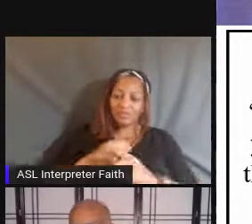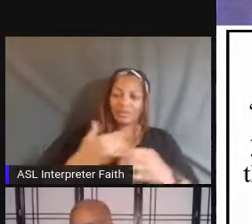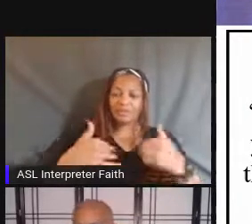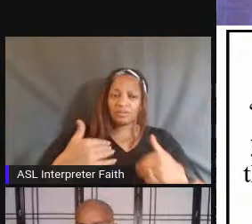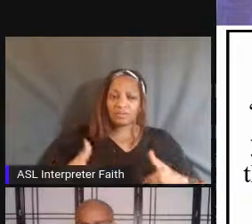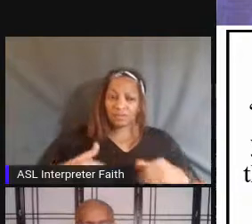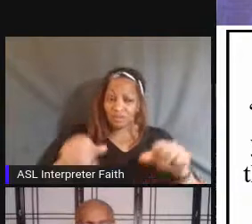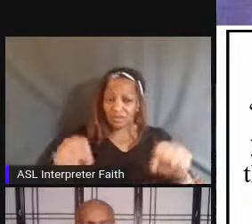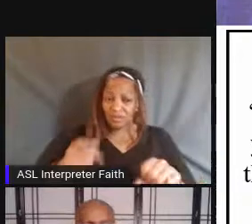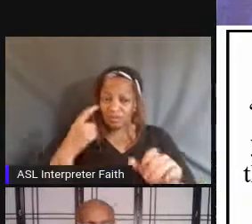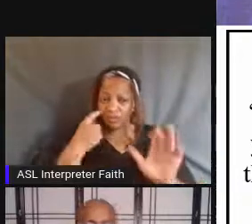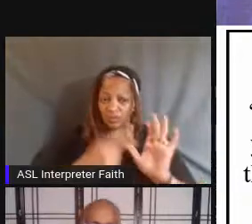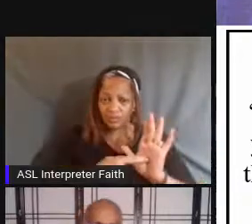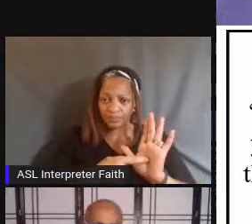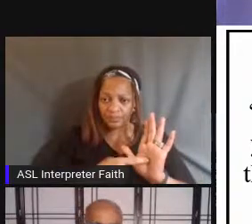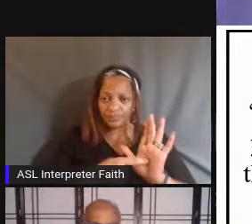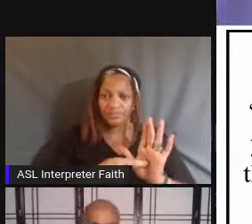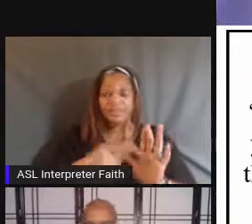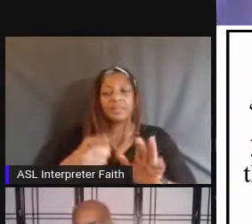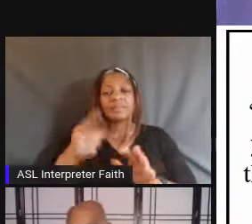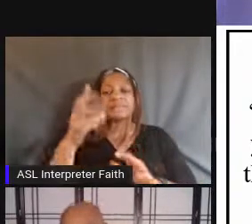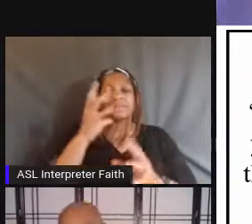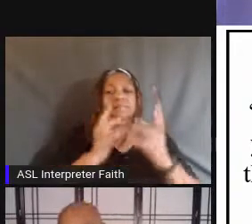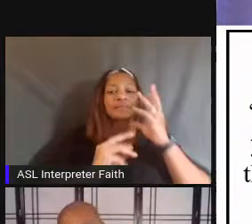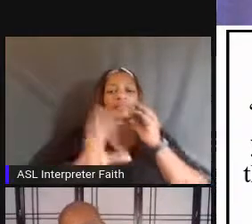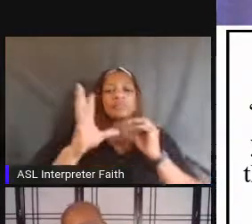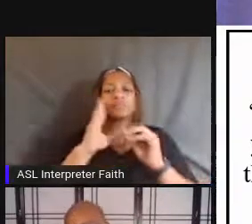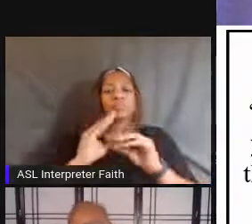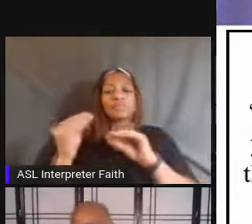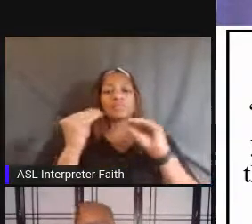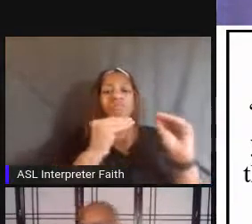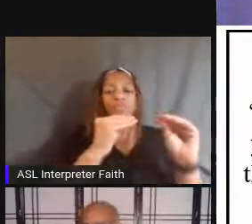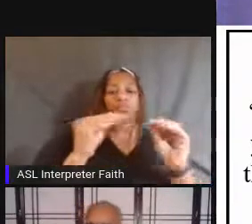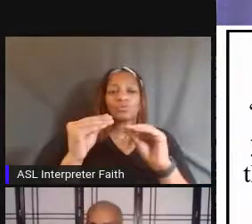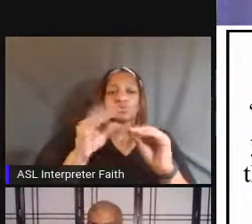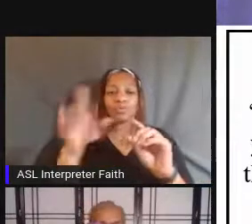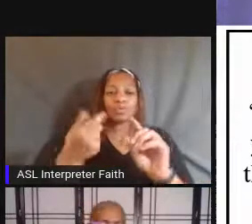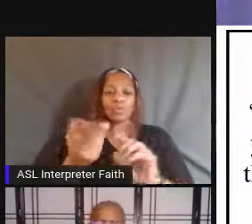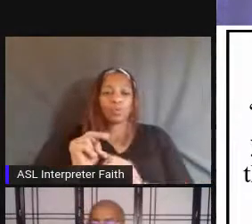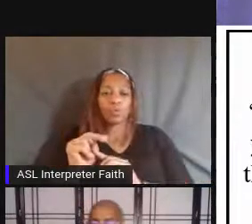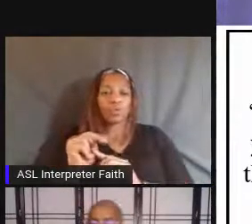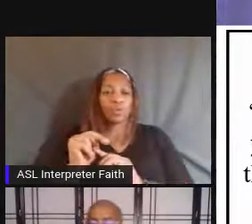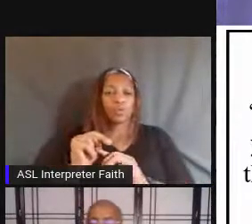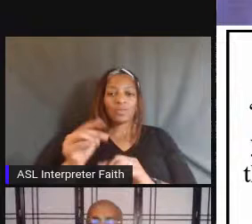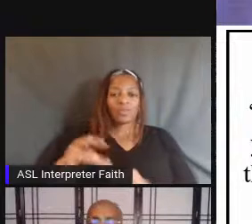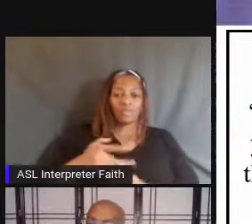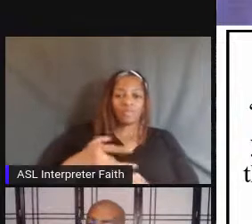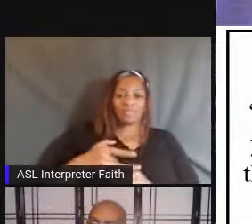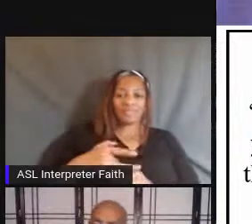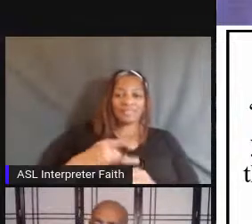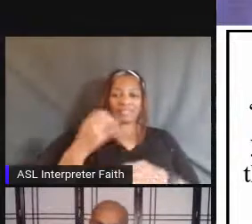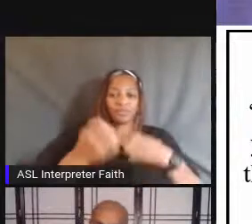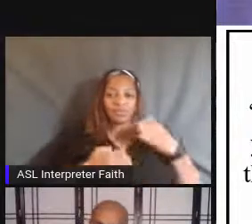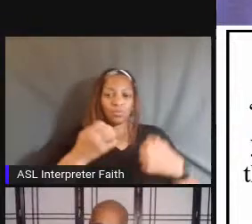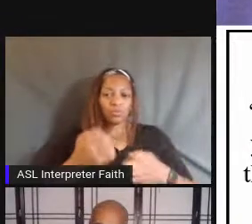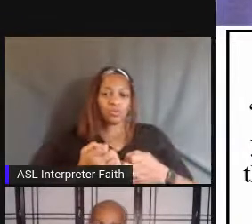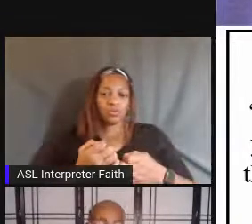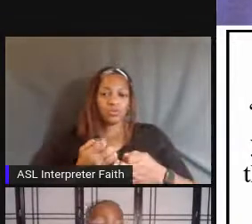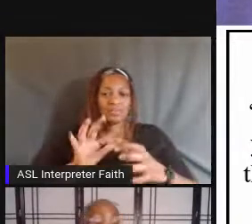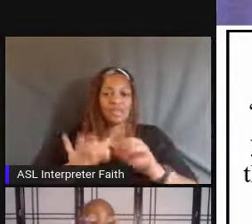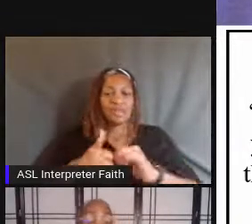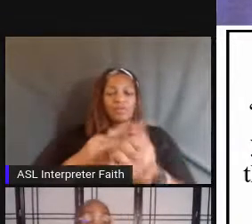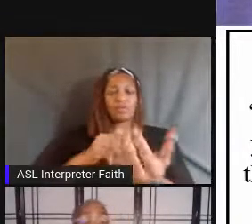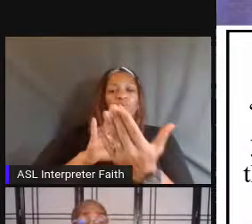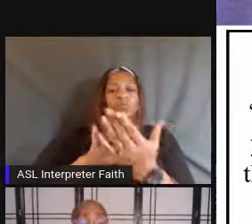What did this experience teach you about your own feelings and emotions? And what did it allow you to be present